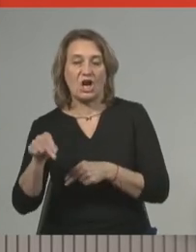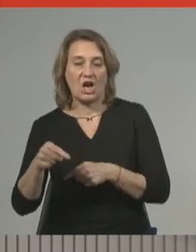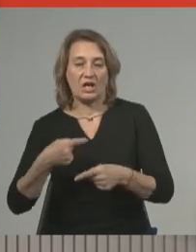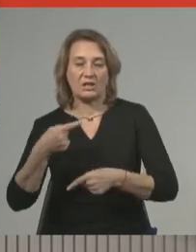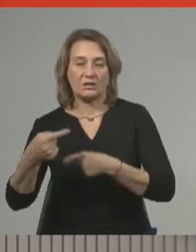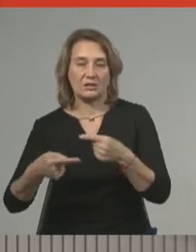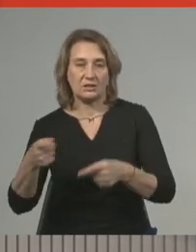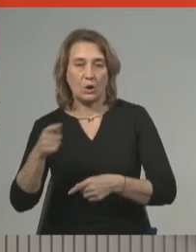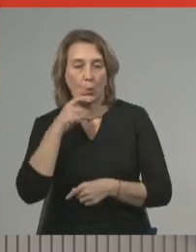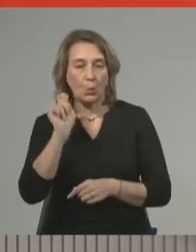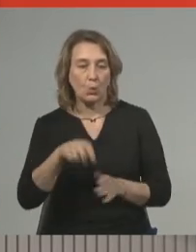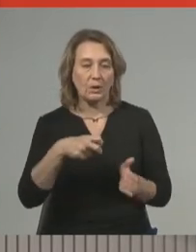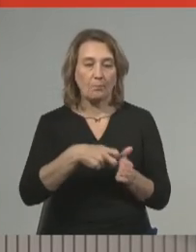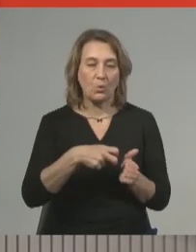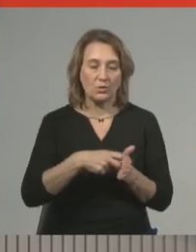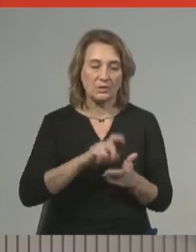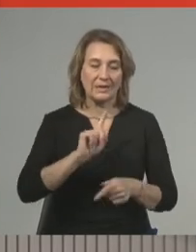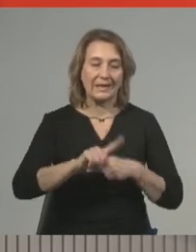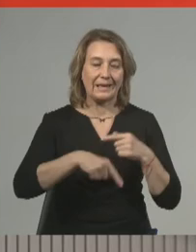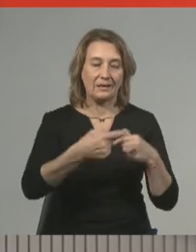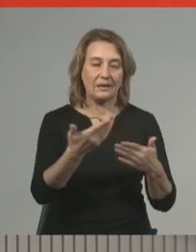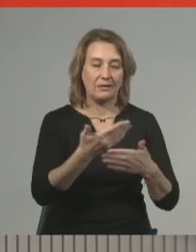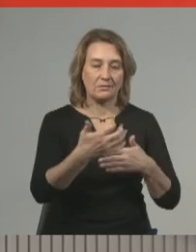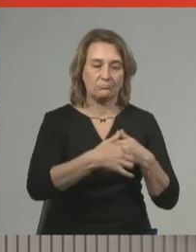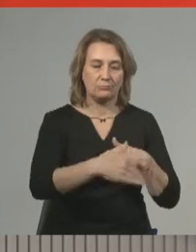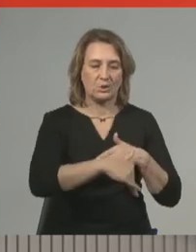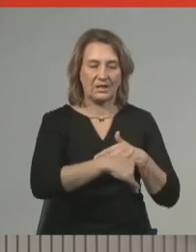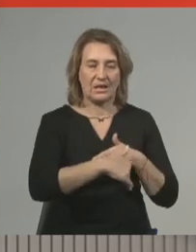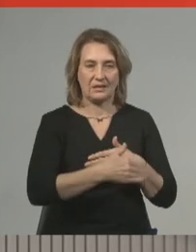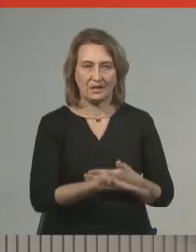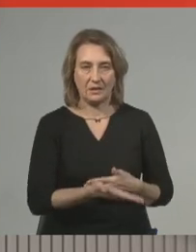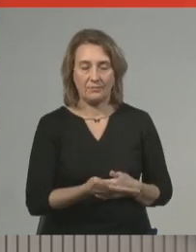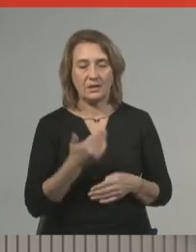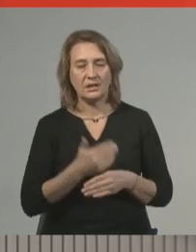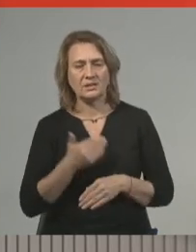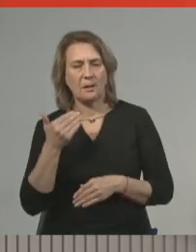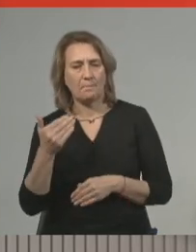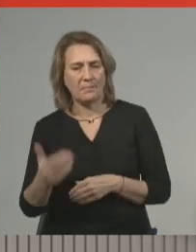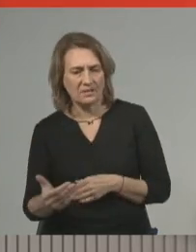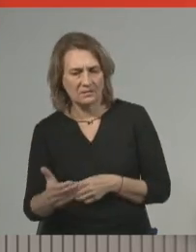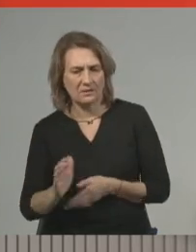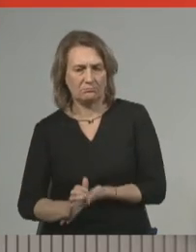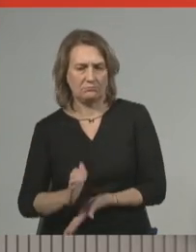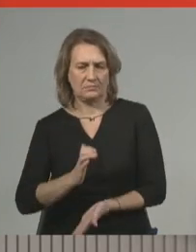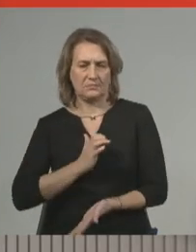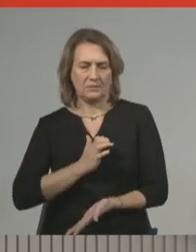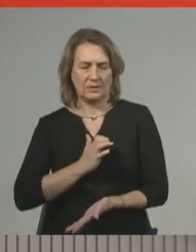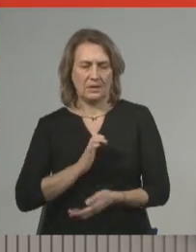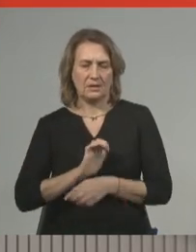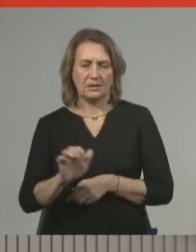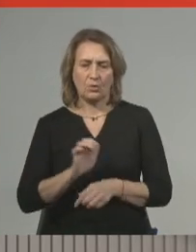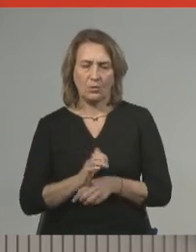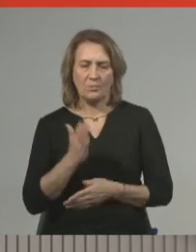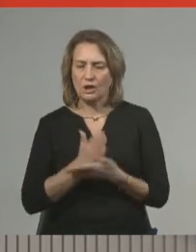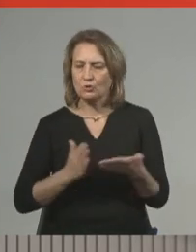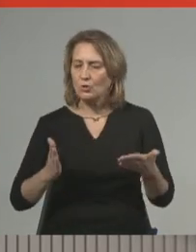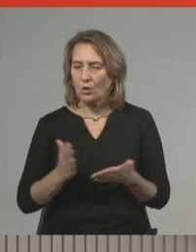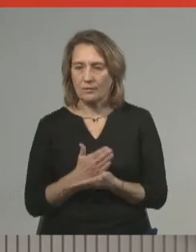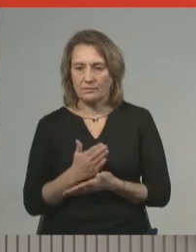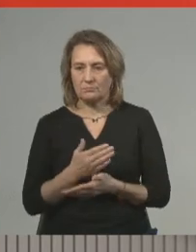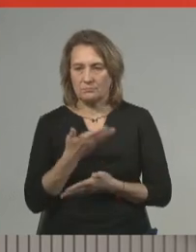delivery via ukrposhta utter post or via some uh you know some